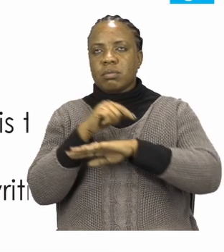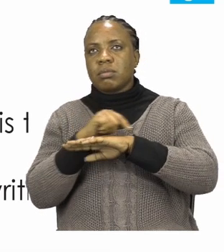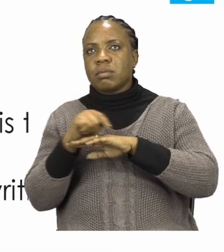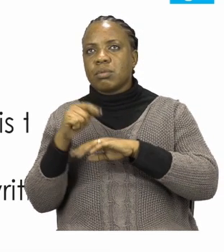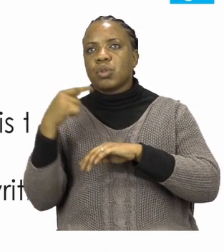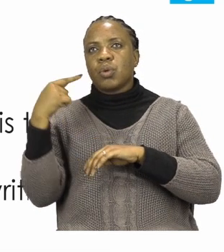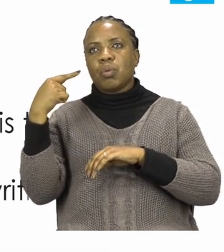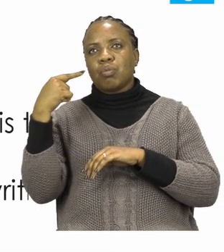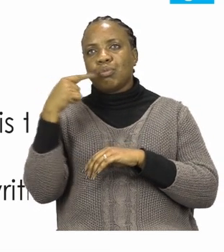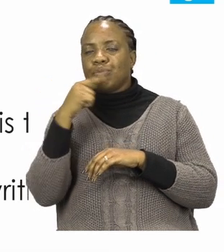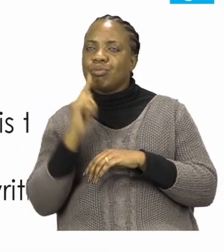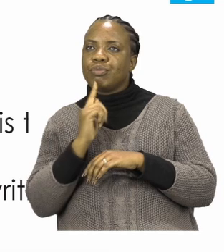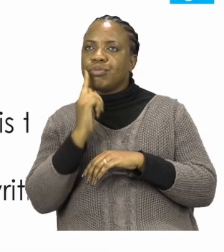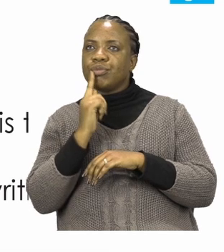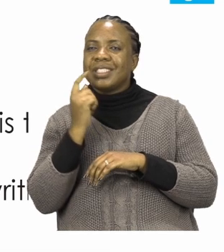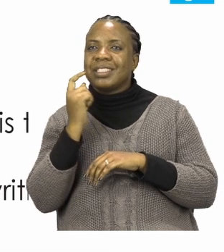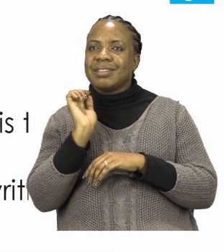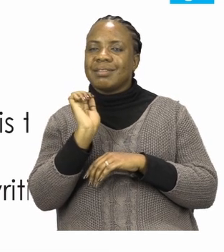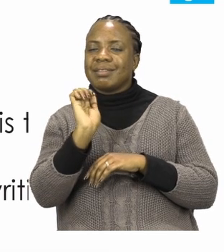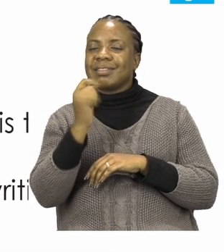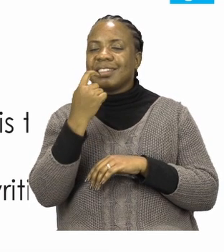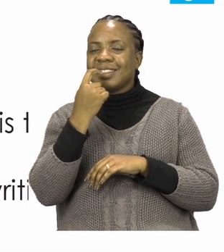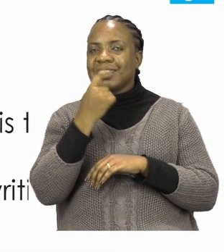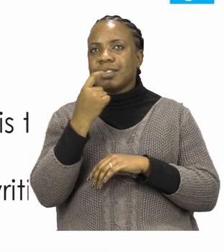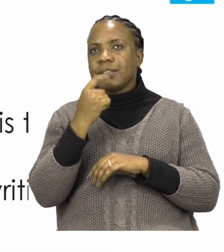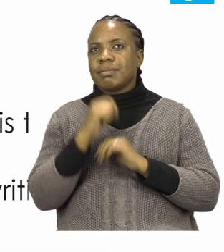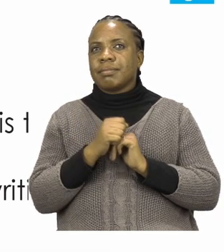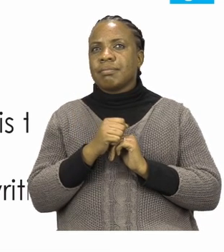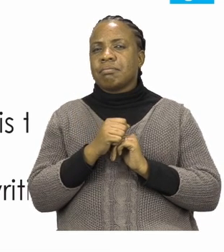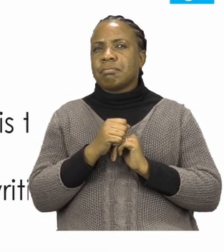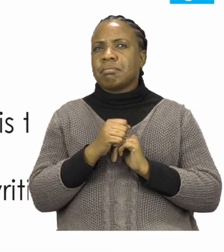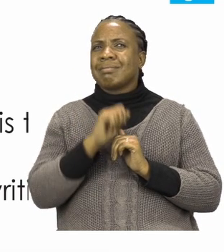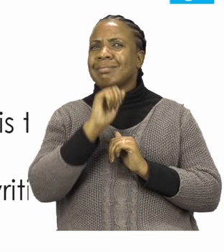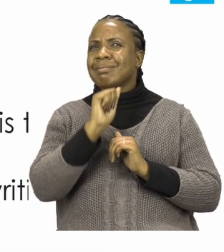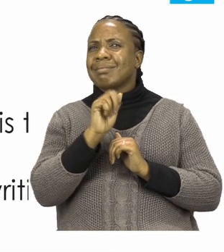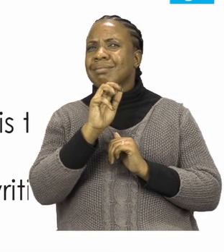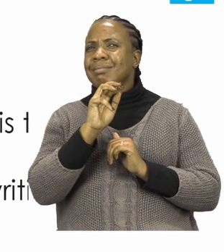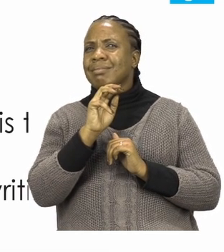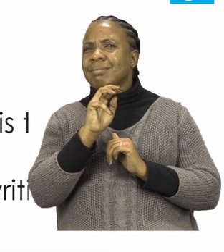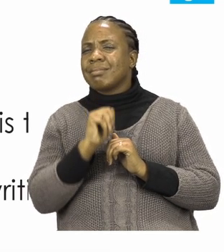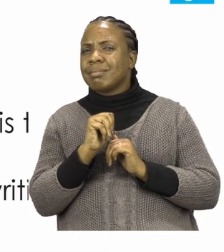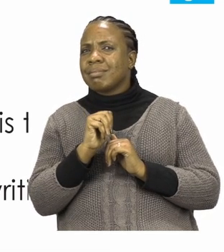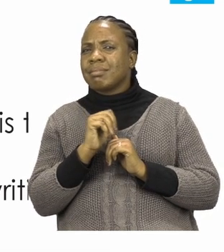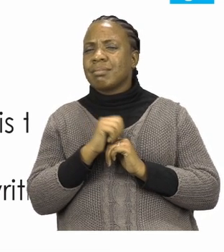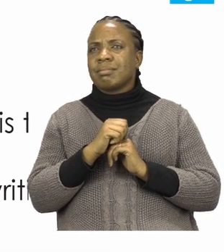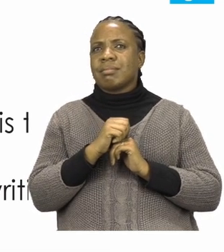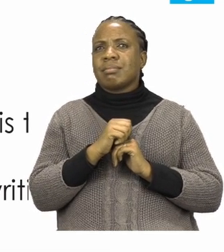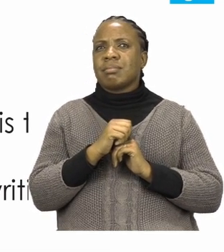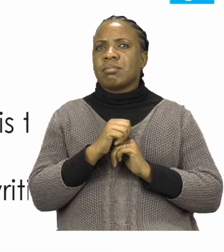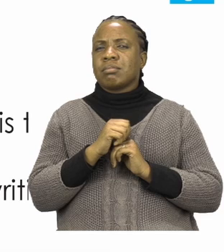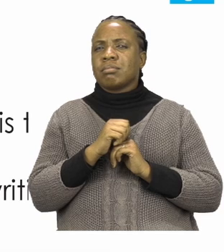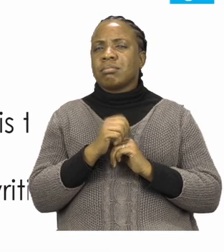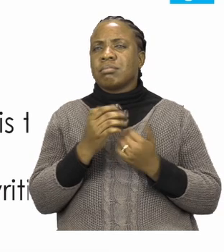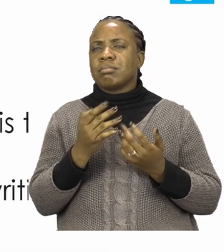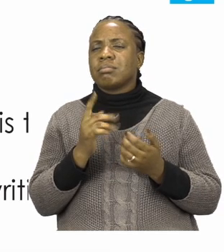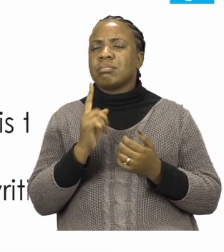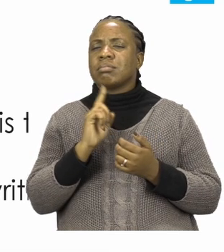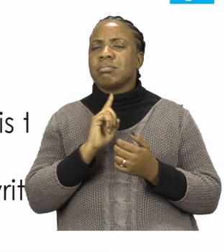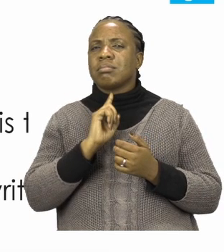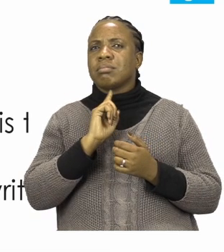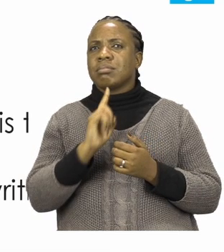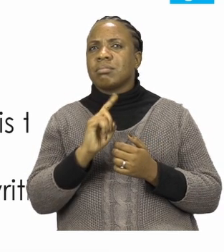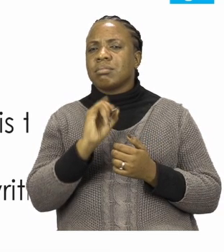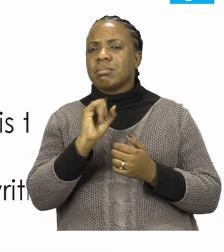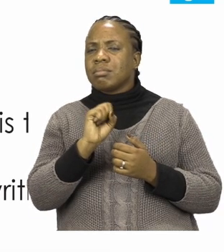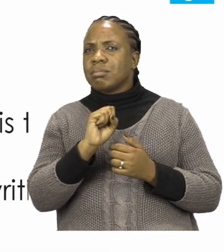we say Anthony am brushing his teeth, or Anthony is brushing his